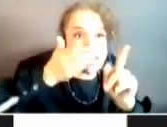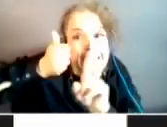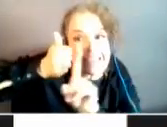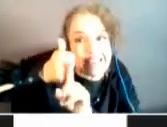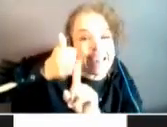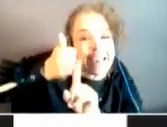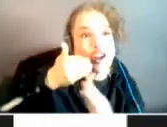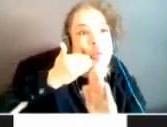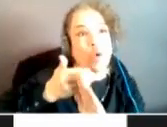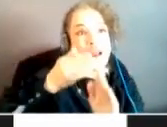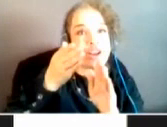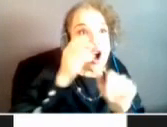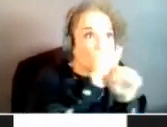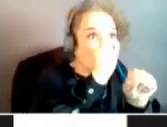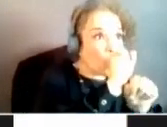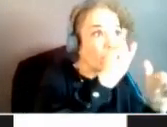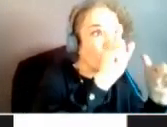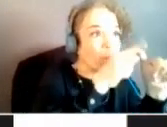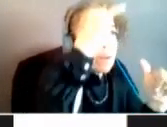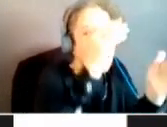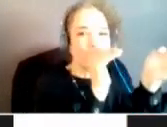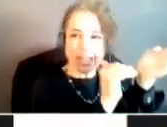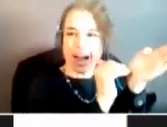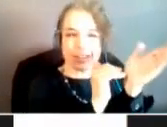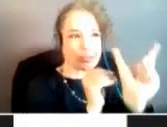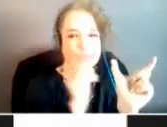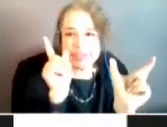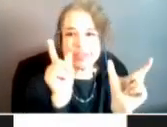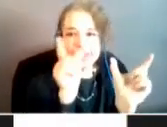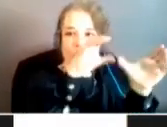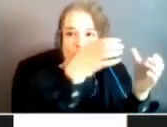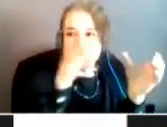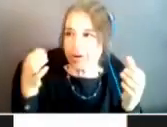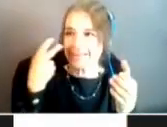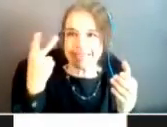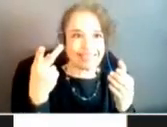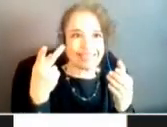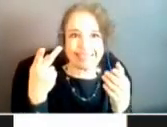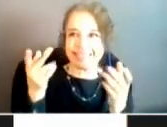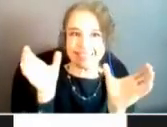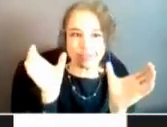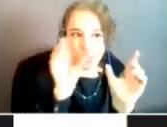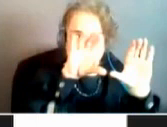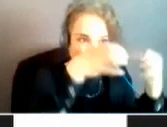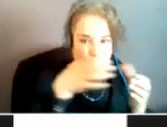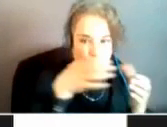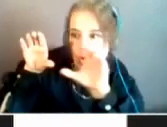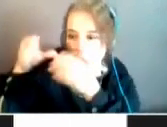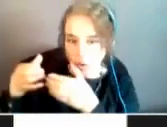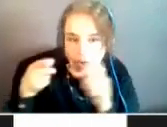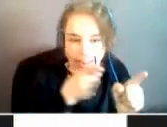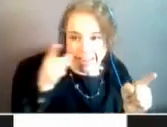as well as their primary care physician. You know, when I see things that says, you know, these